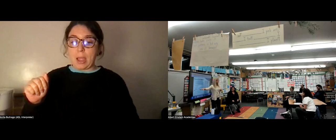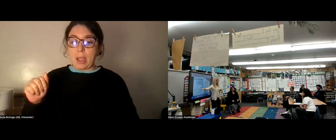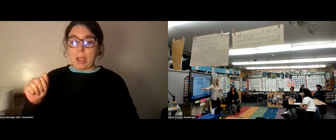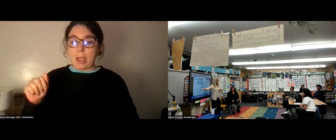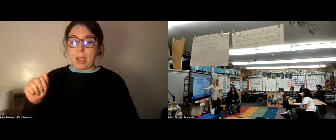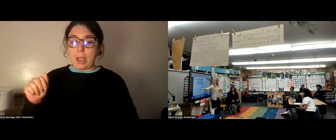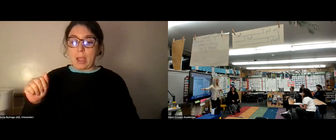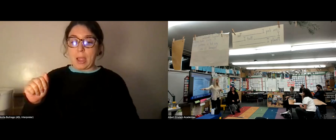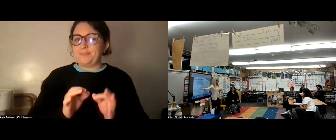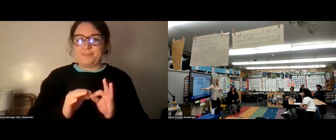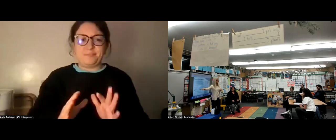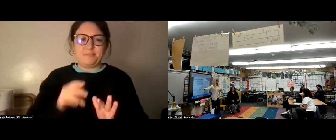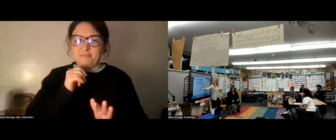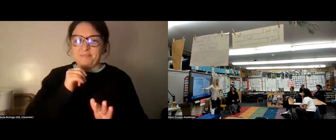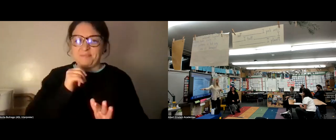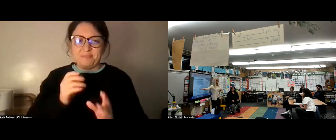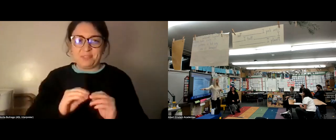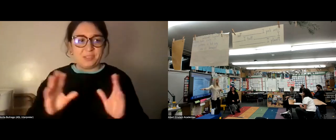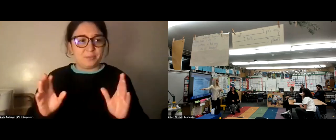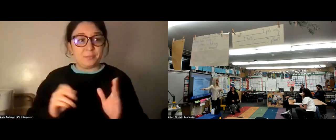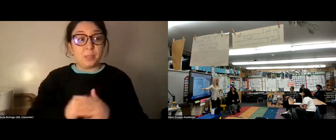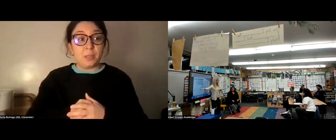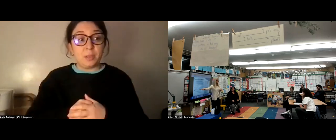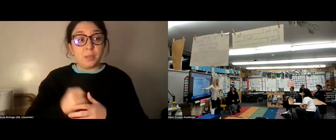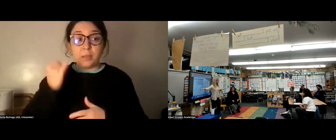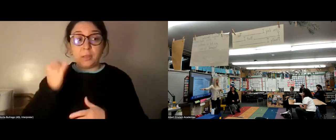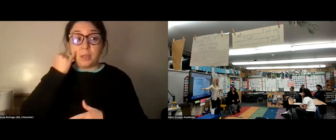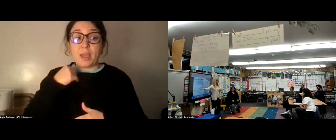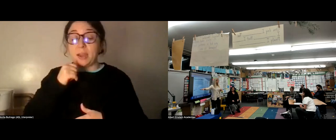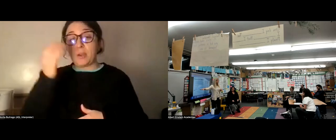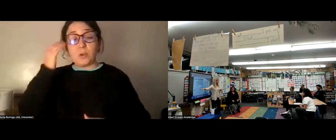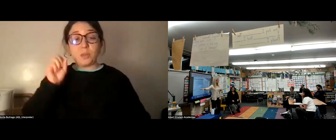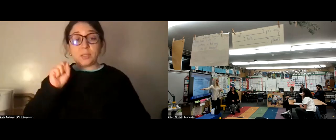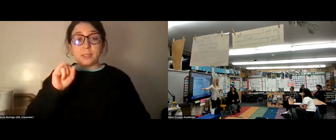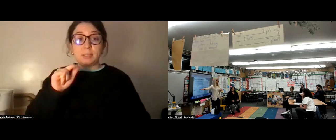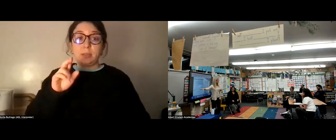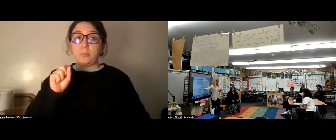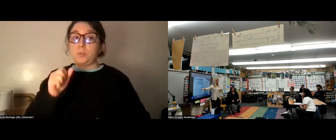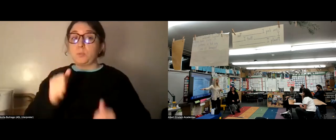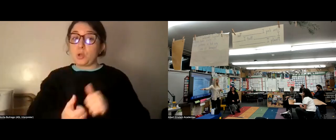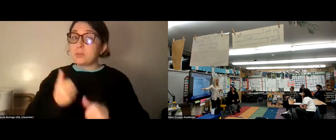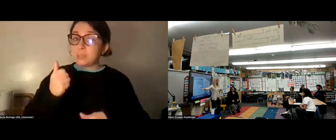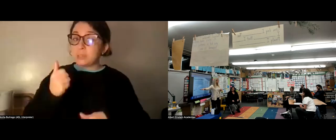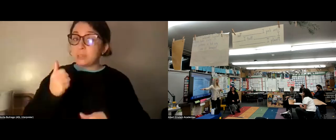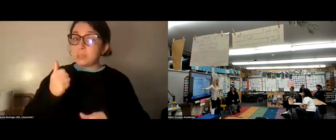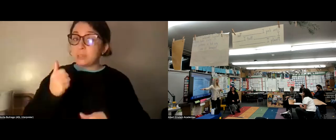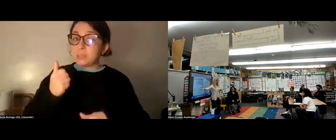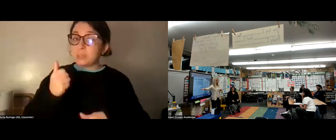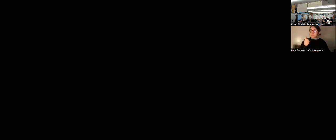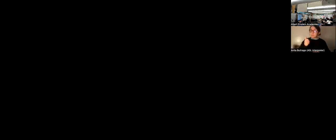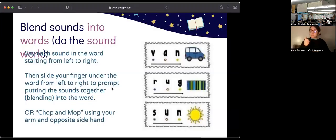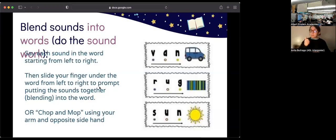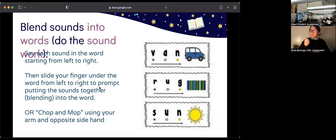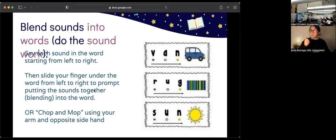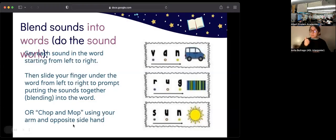If I didn't know that syllable is most of the time with just two sounds, and that's why you see in the ABC der